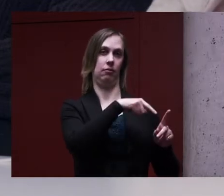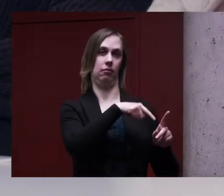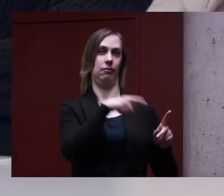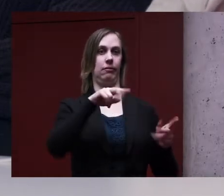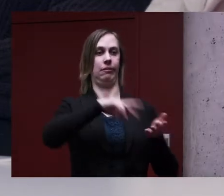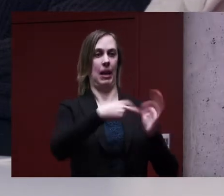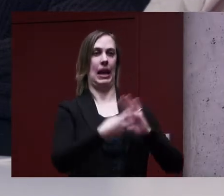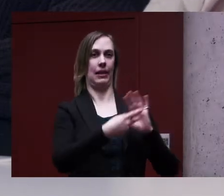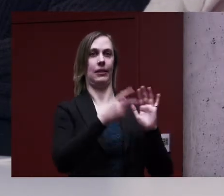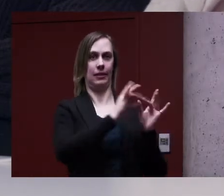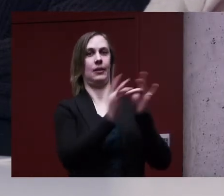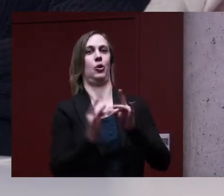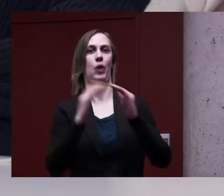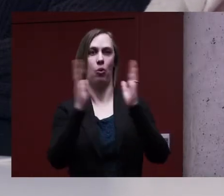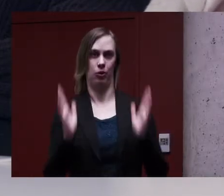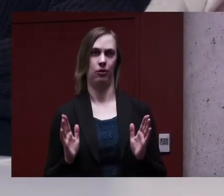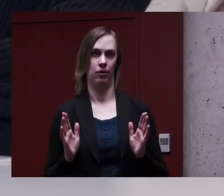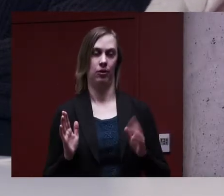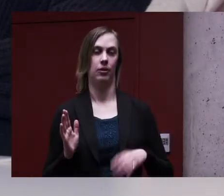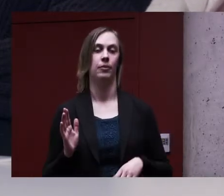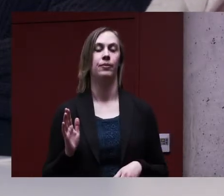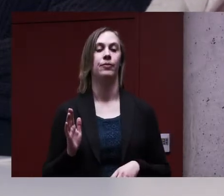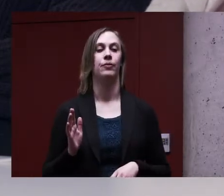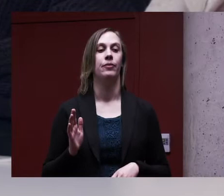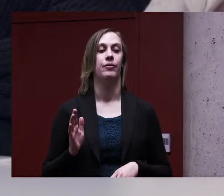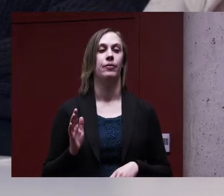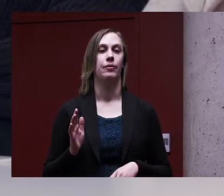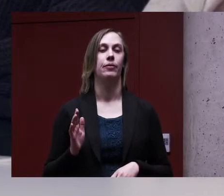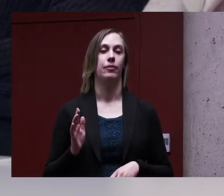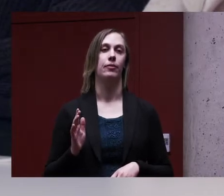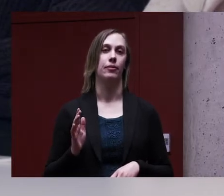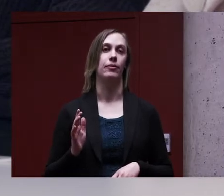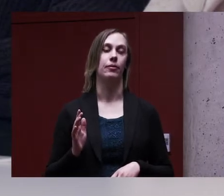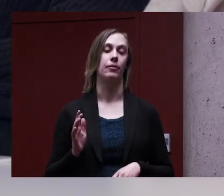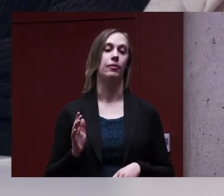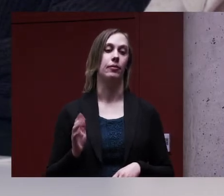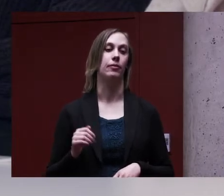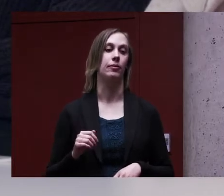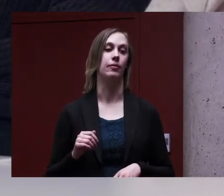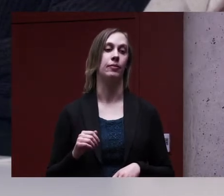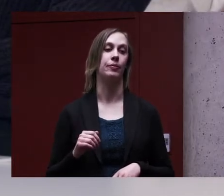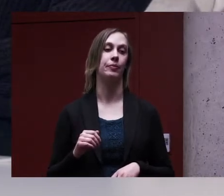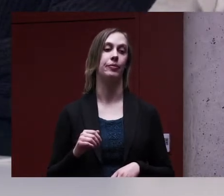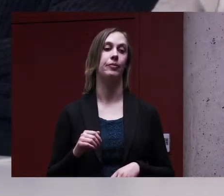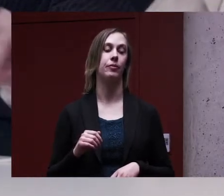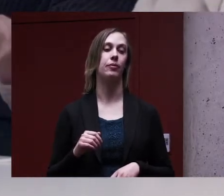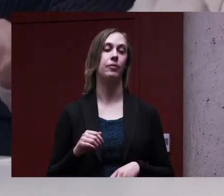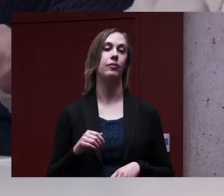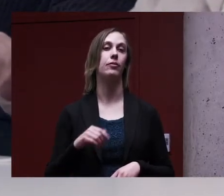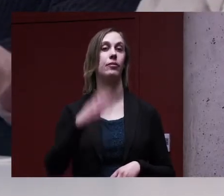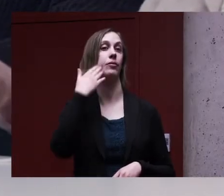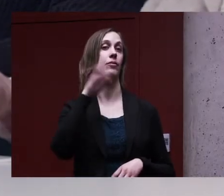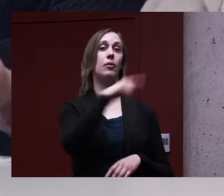differ for a person with a severe physical disability compared to the average person. Although there are government programs in